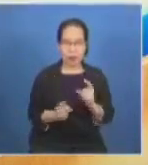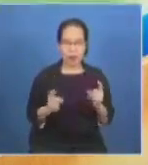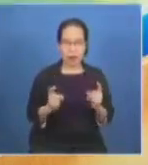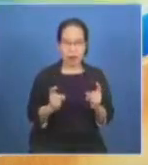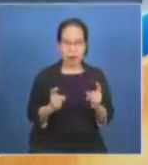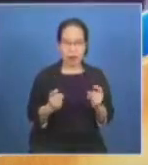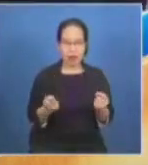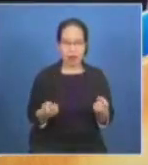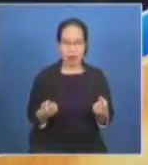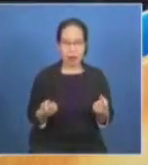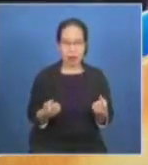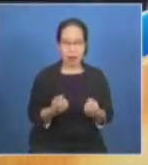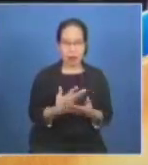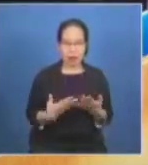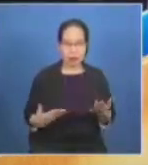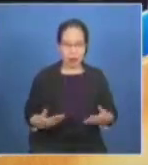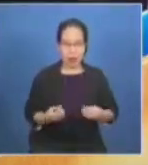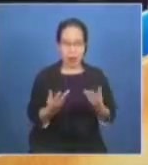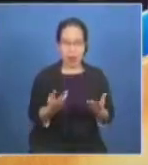something to donate.